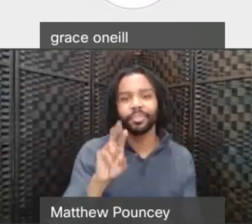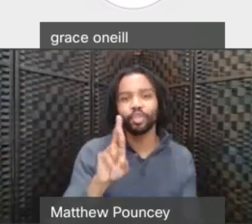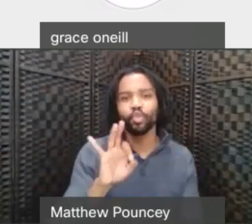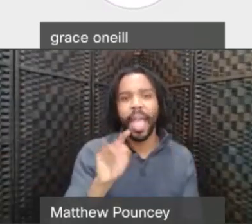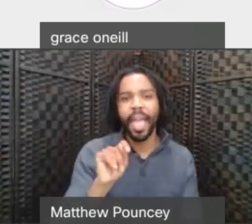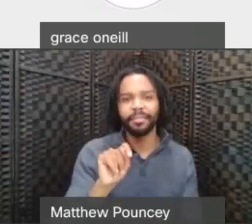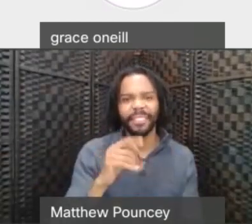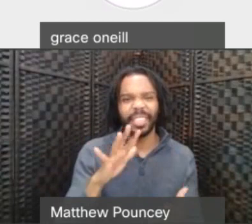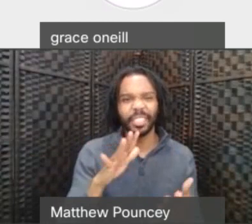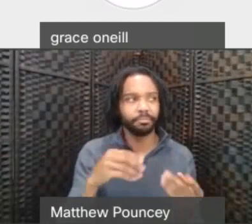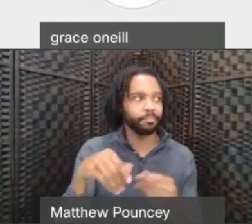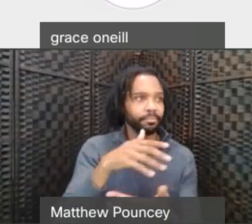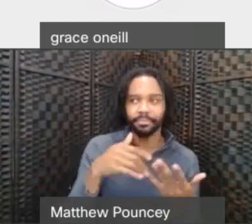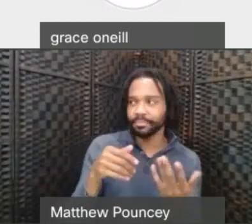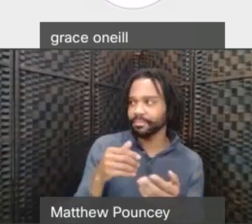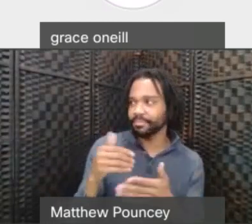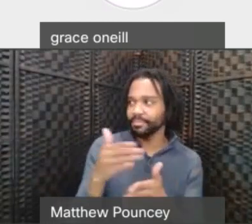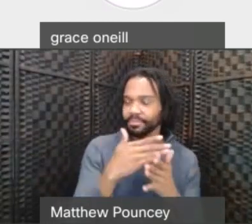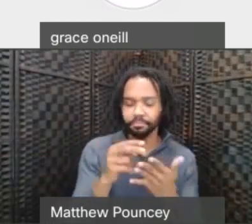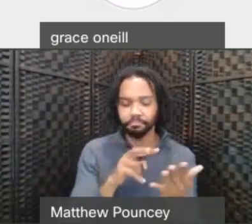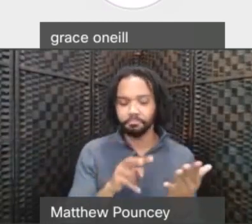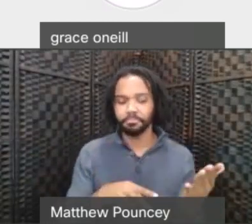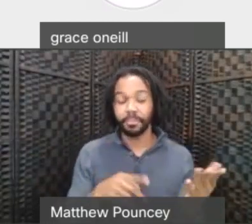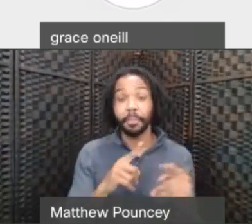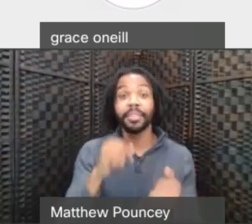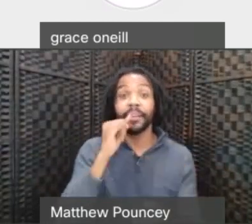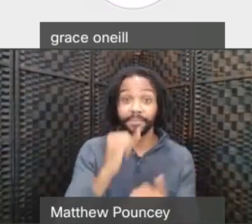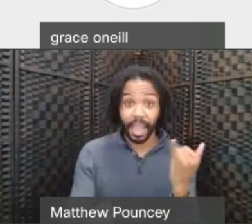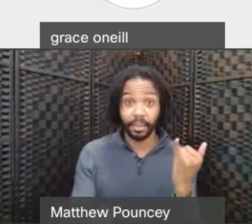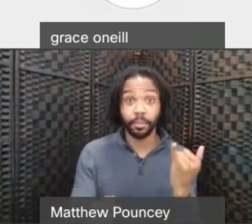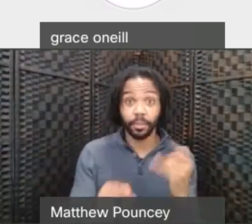it, but then the final version was posted on